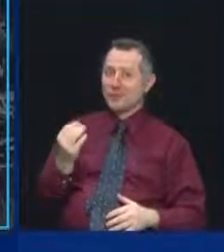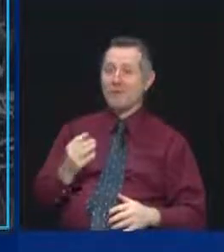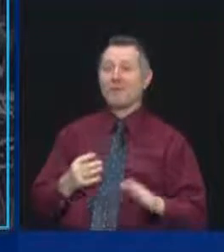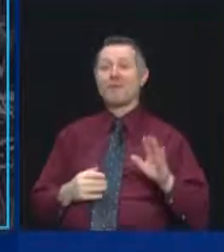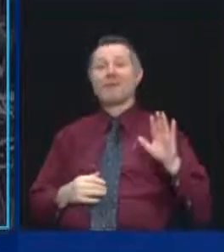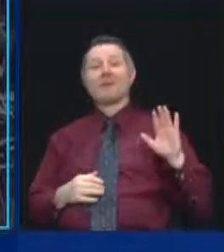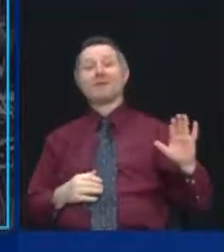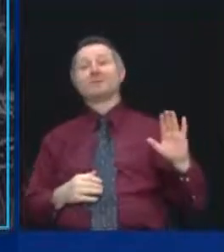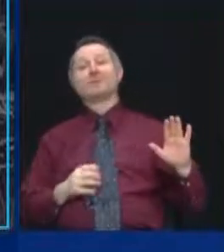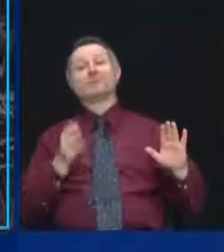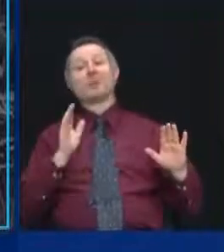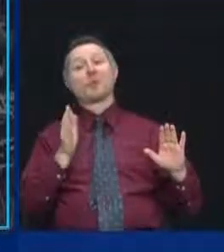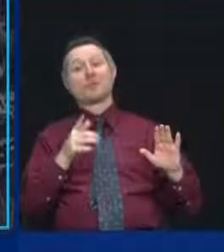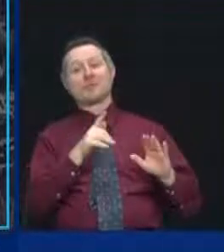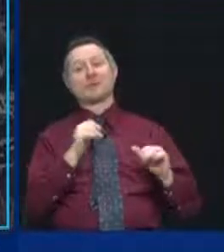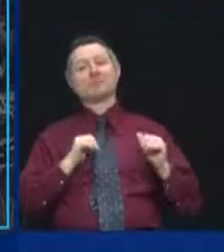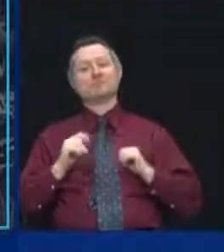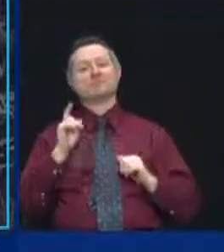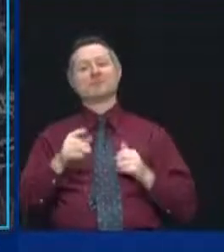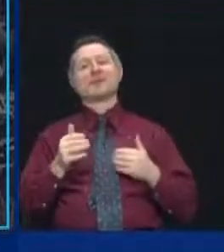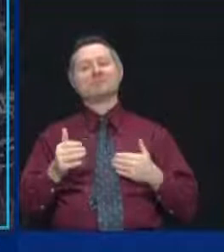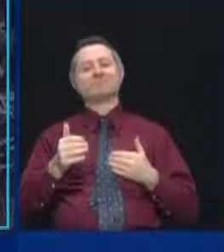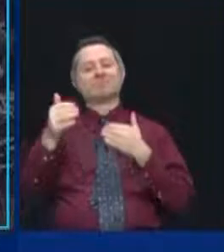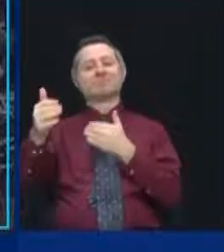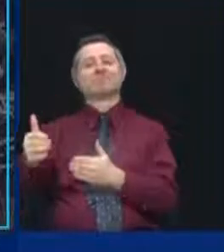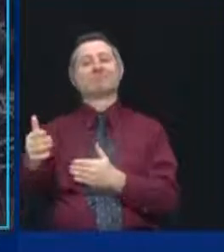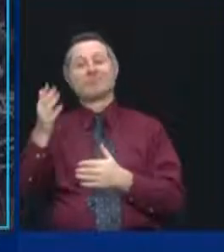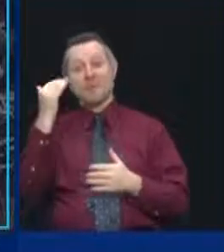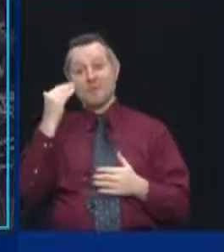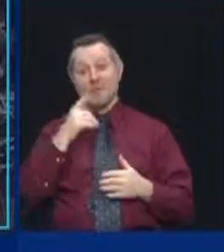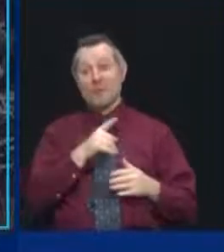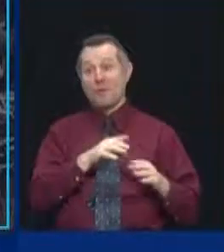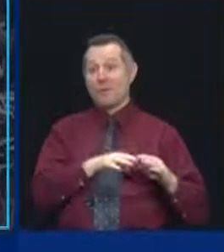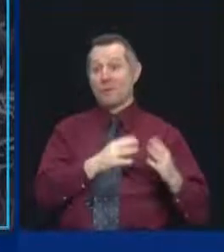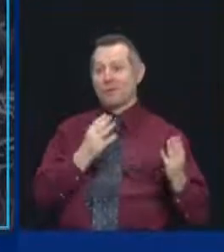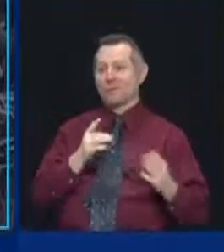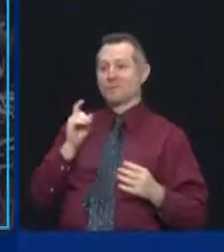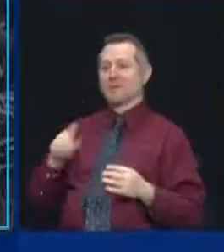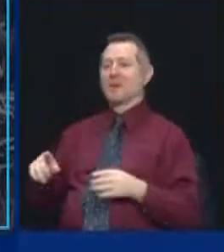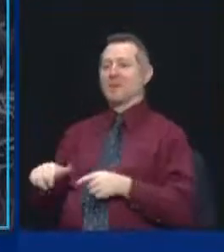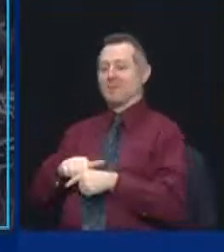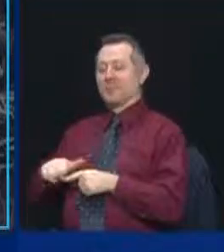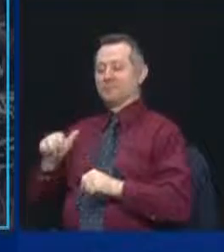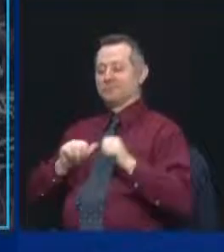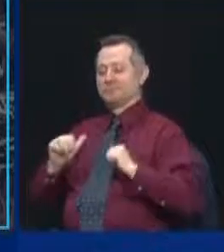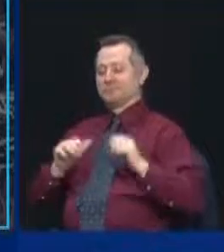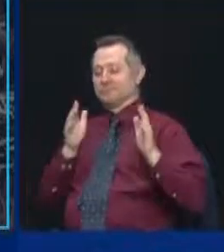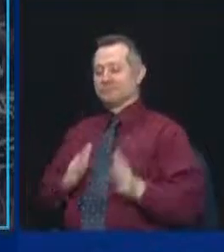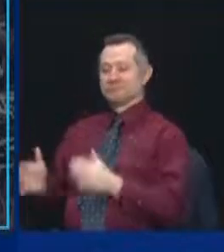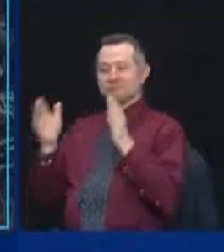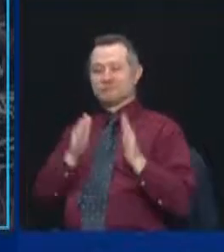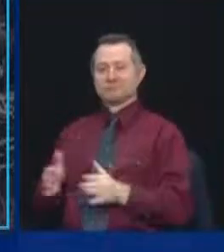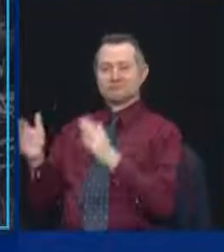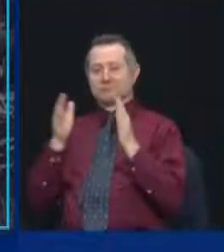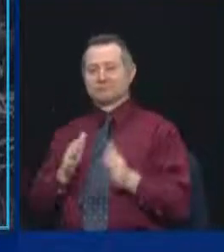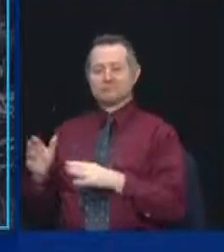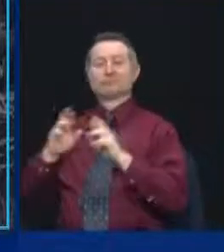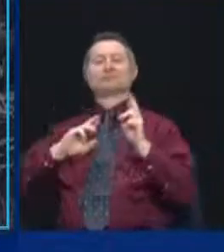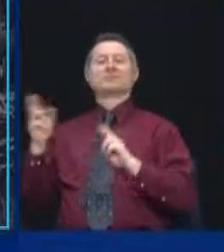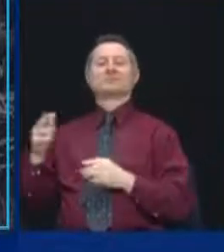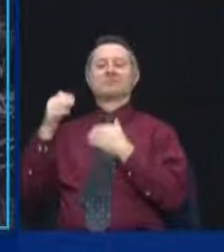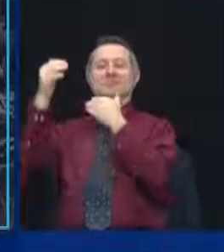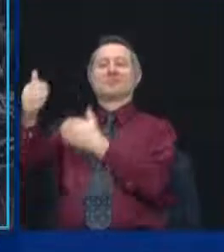obviously. They have to have a play to put on, and they're in the process of doing that, but the tickets go